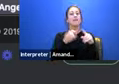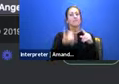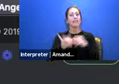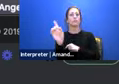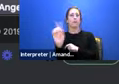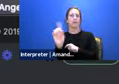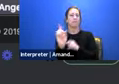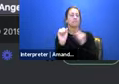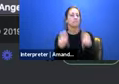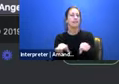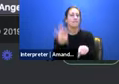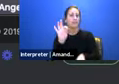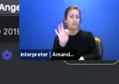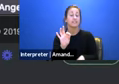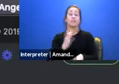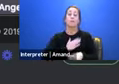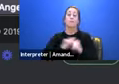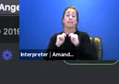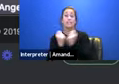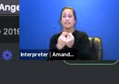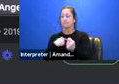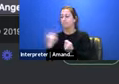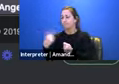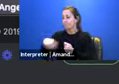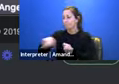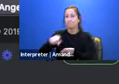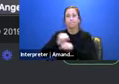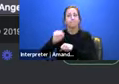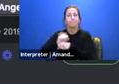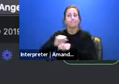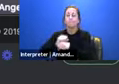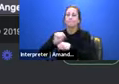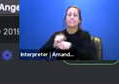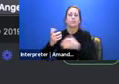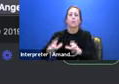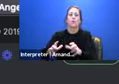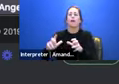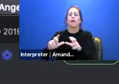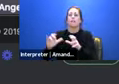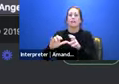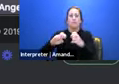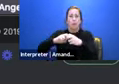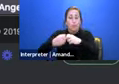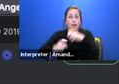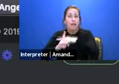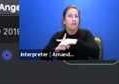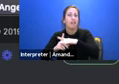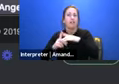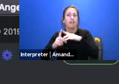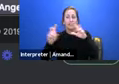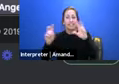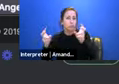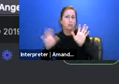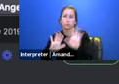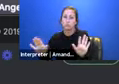Yearwood has mentioned, my team and I have been working very hard to make sure that it doesn't have any kinks or anything in the actual function of the system. And